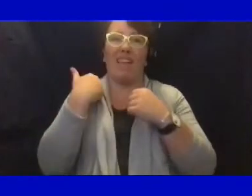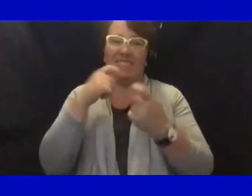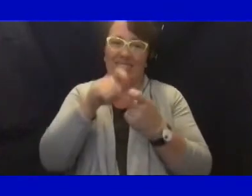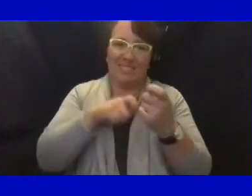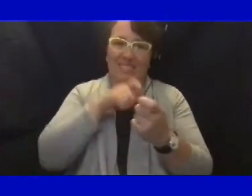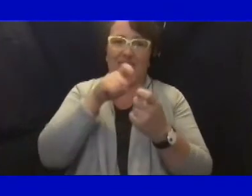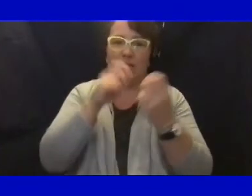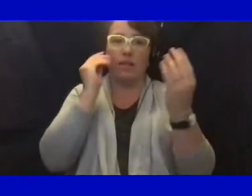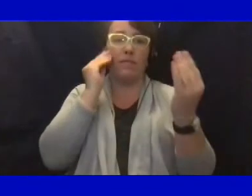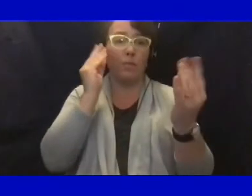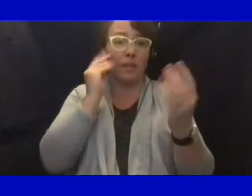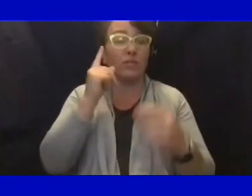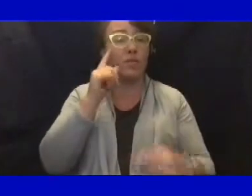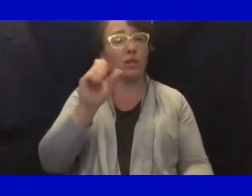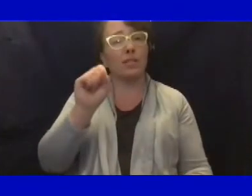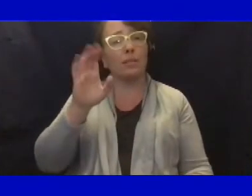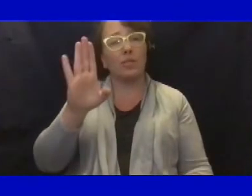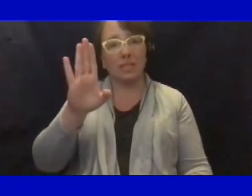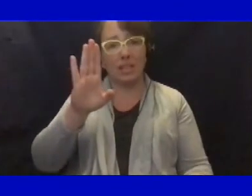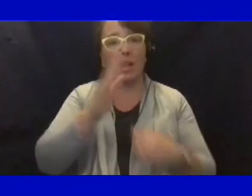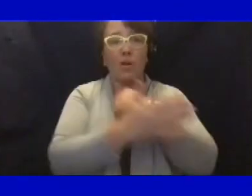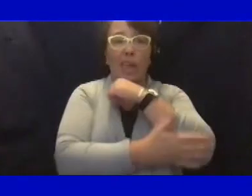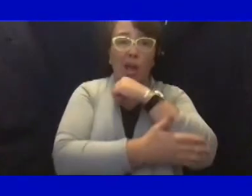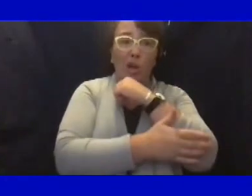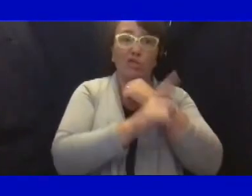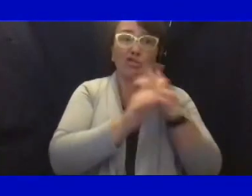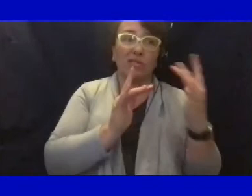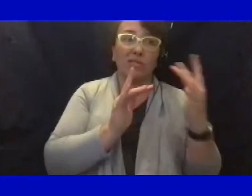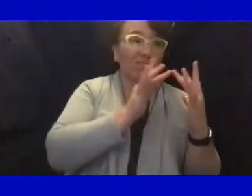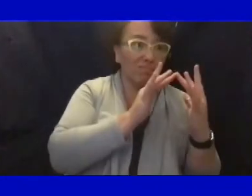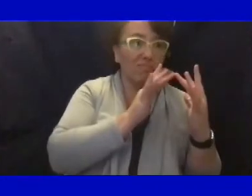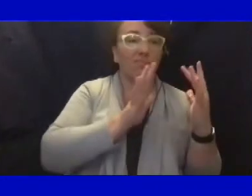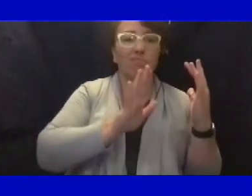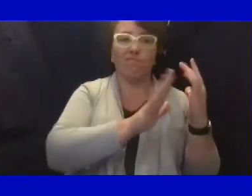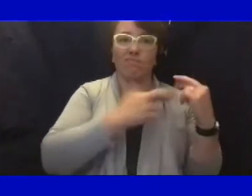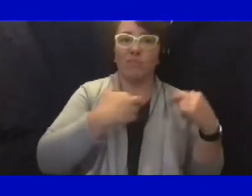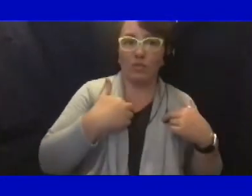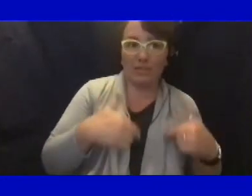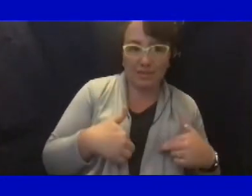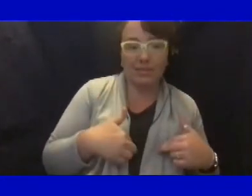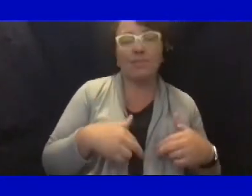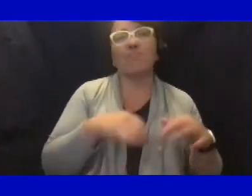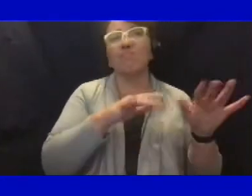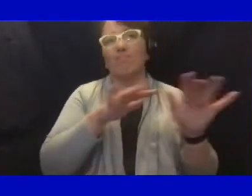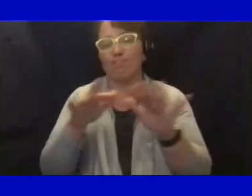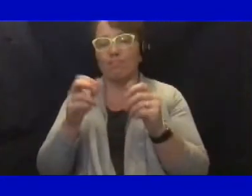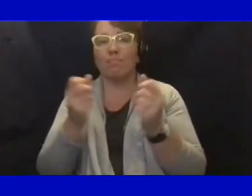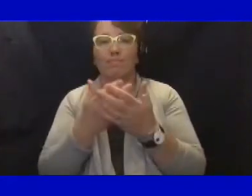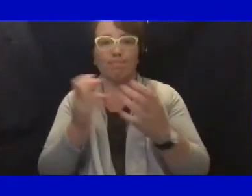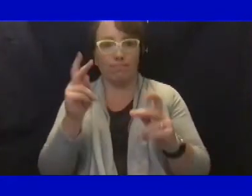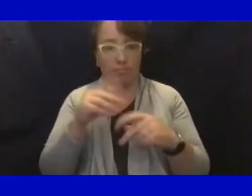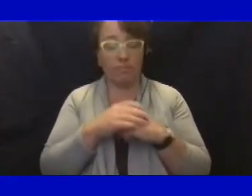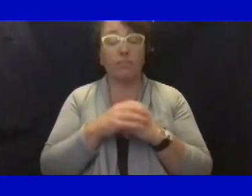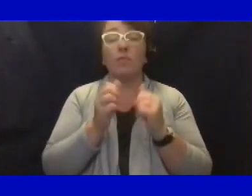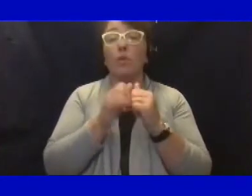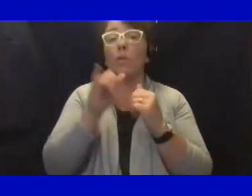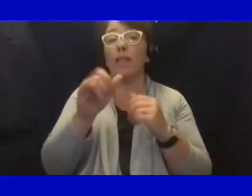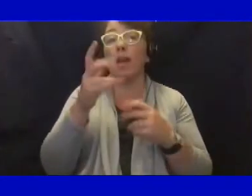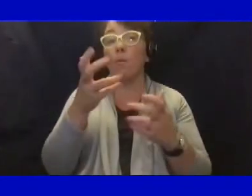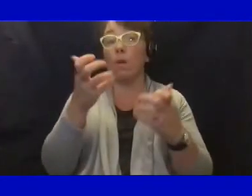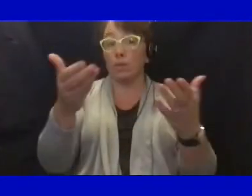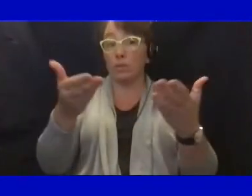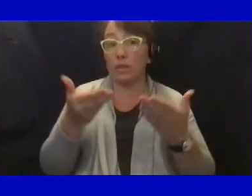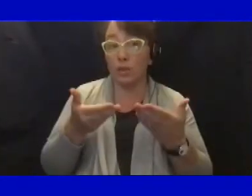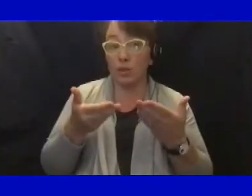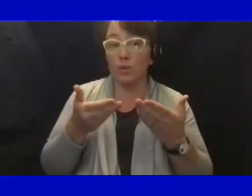Bernardino County should be contacting San Bernardino County residents and providing information for San Bernardino County residents. With that, I'd like to introduce Supervisor